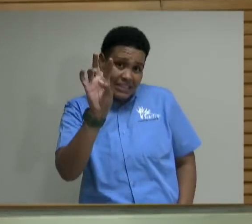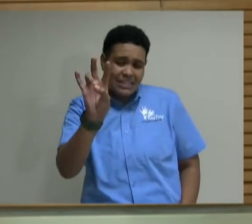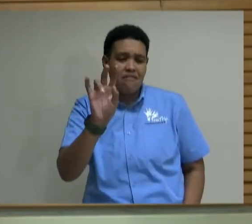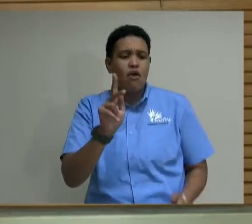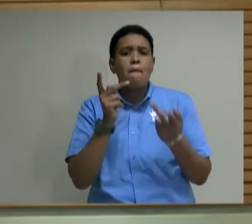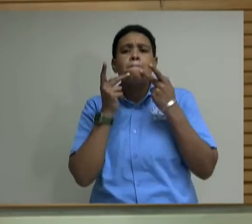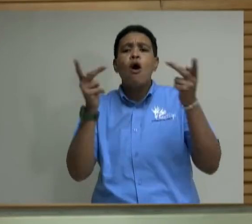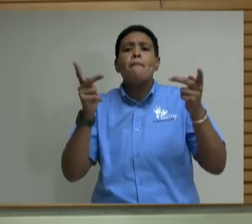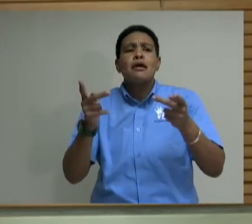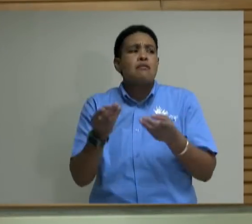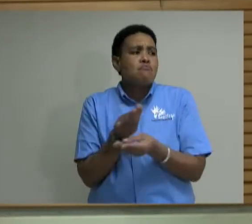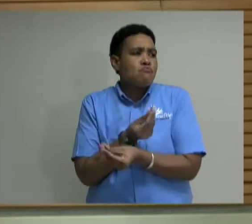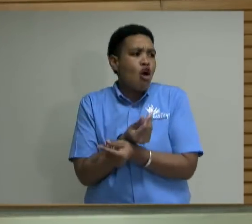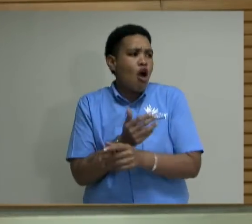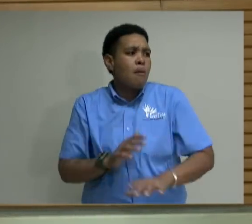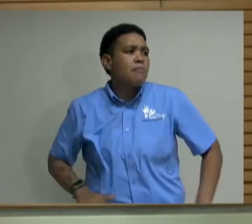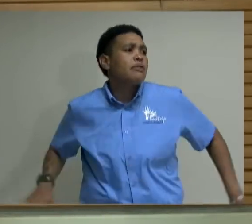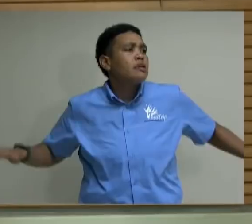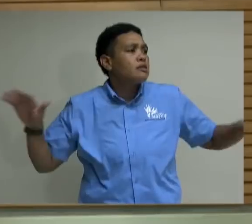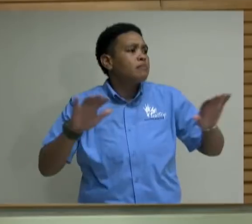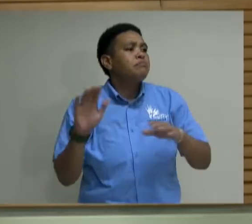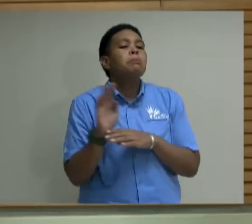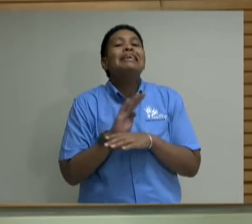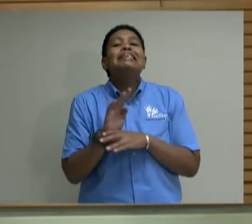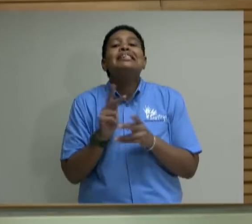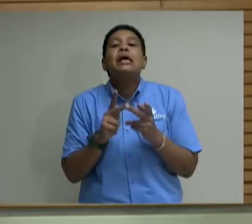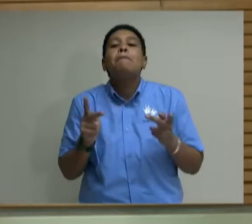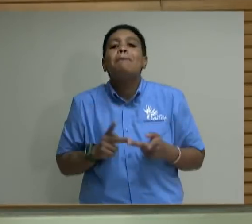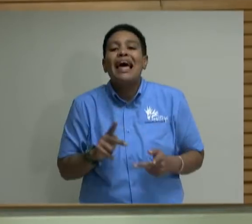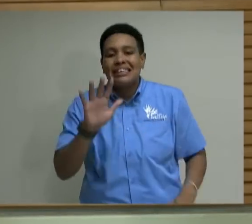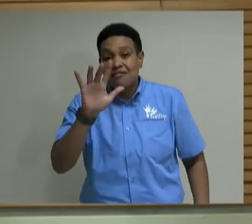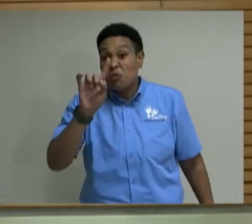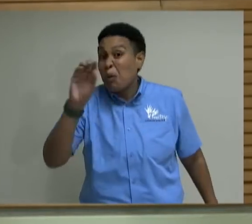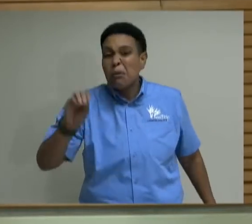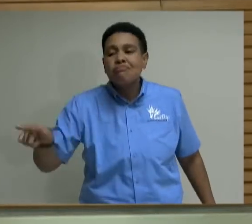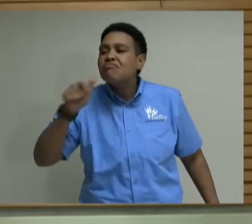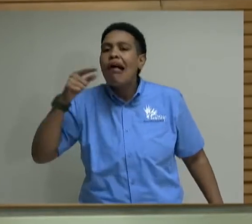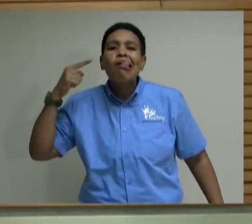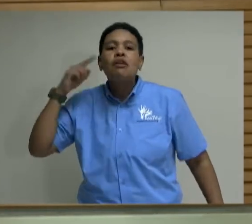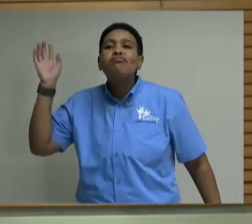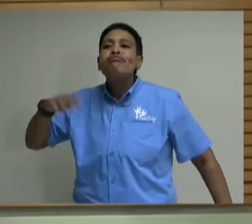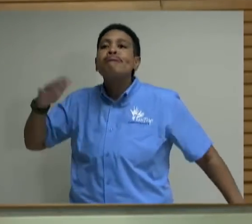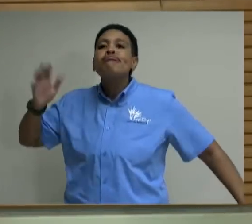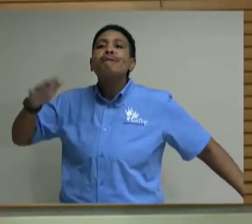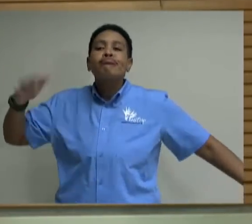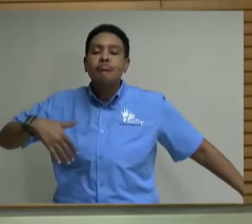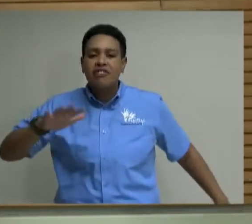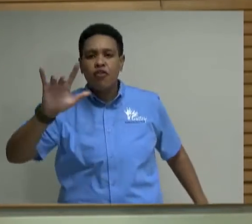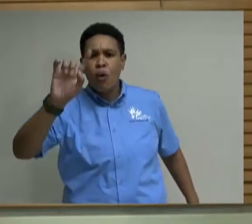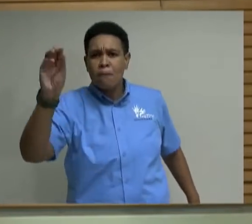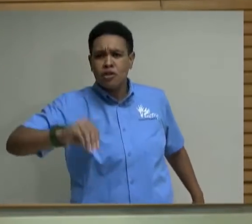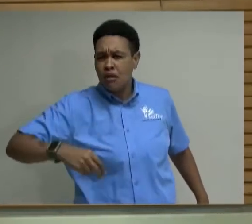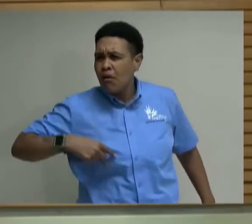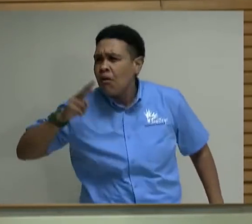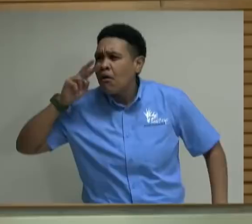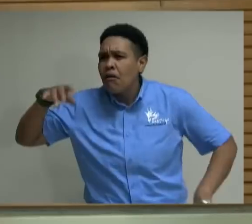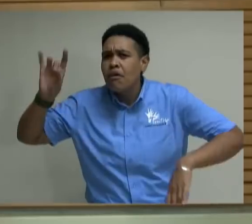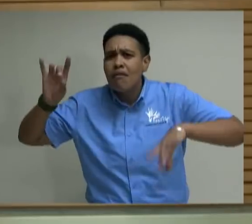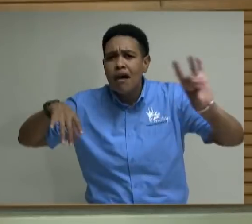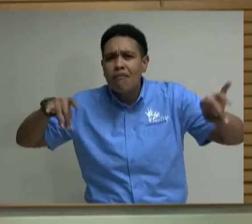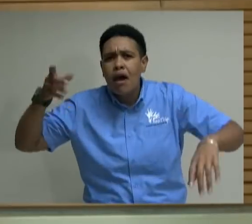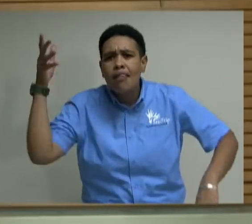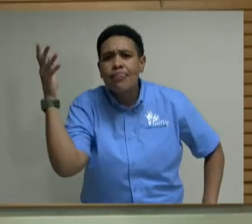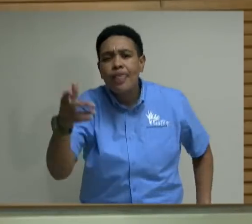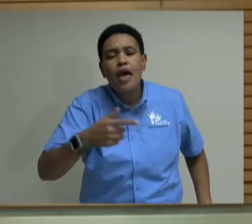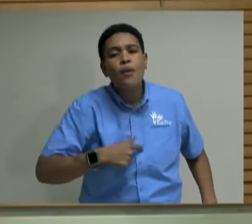premises with business places, 51% found to be unsatisfactory. And we continue to encourage entities